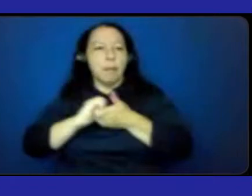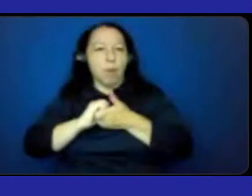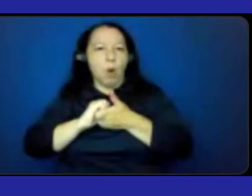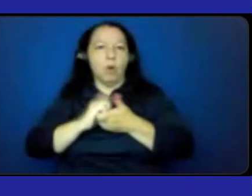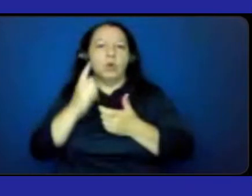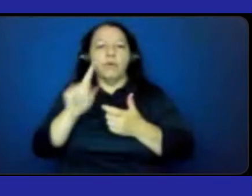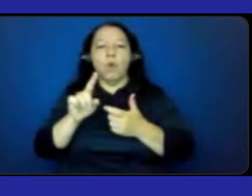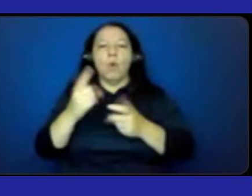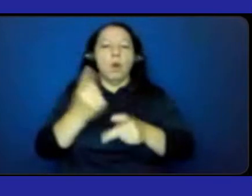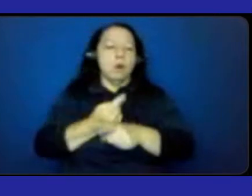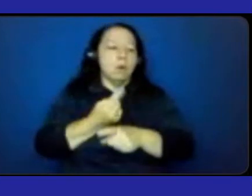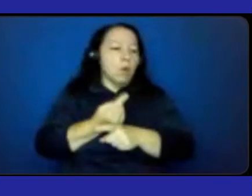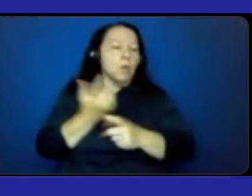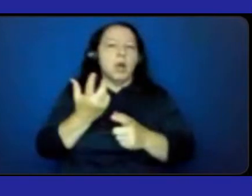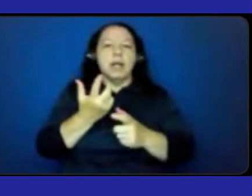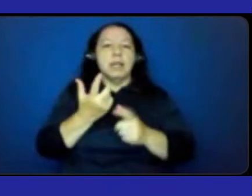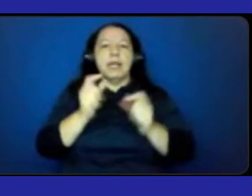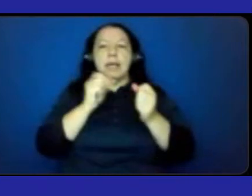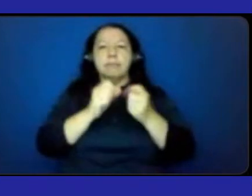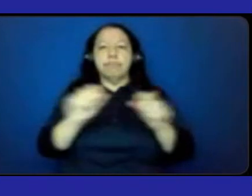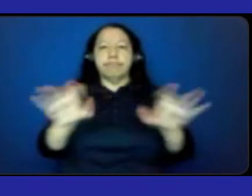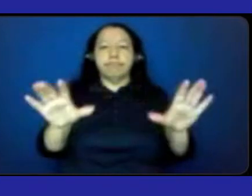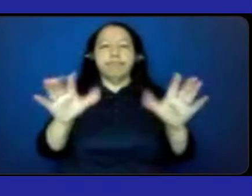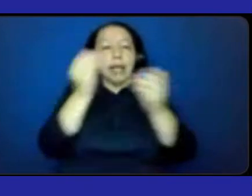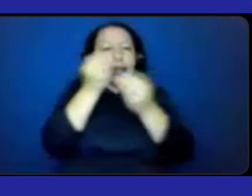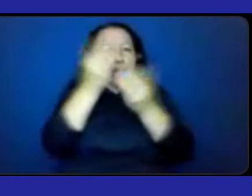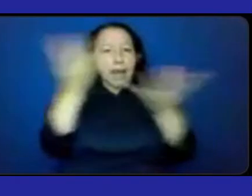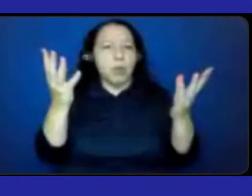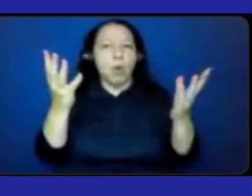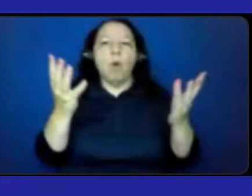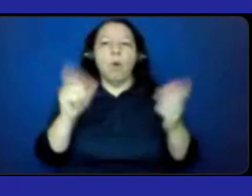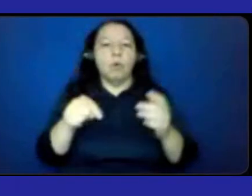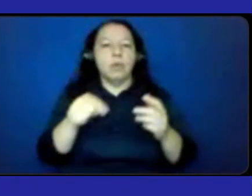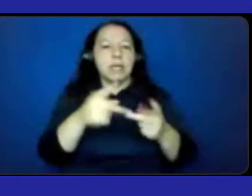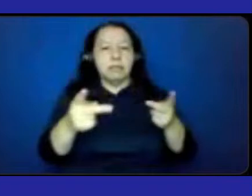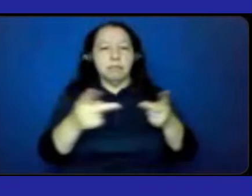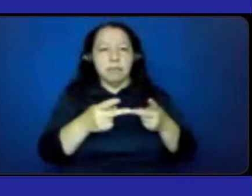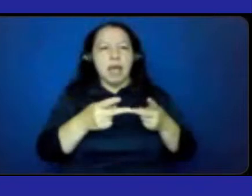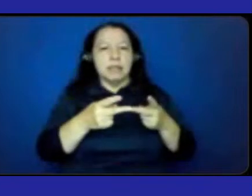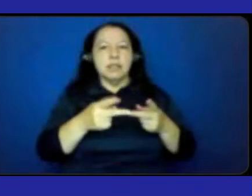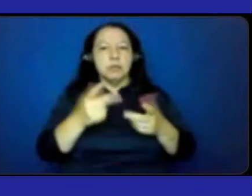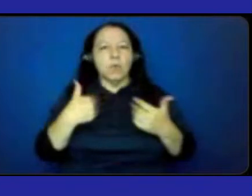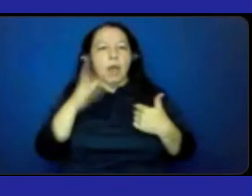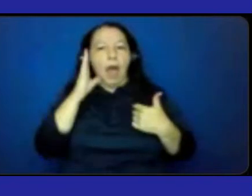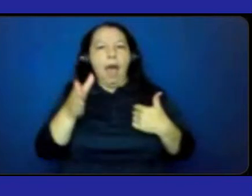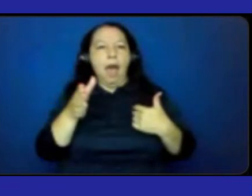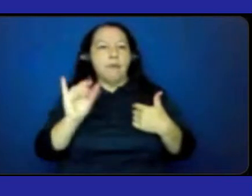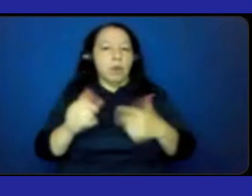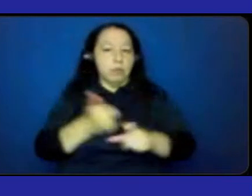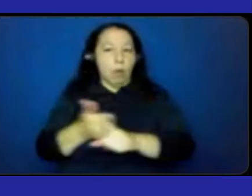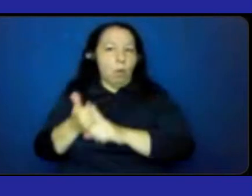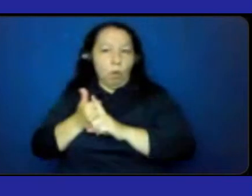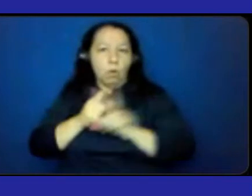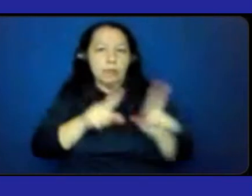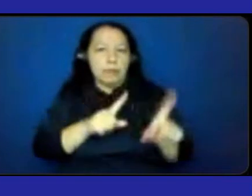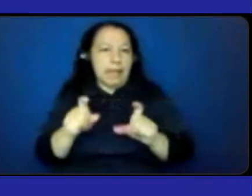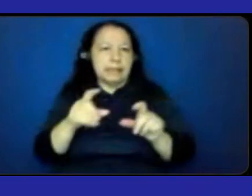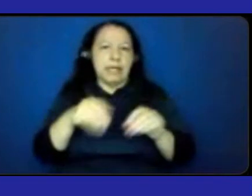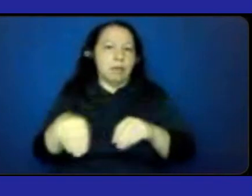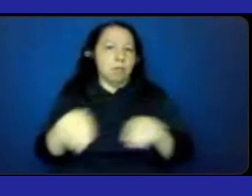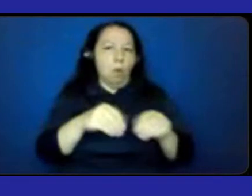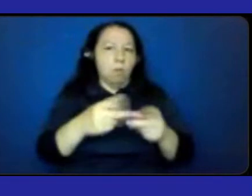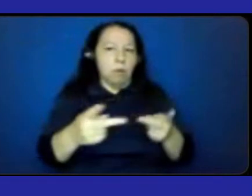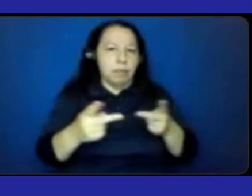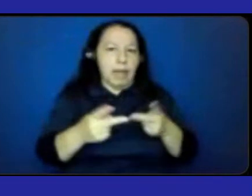correctly publicize that those units will be available in those communities. So those types of project management activities is really what this proposal is